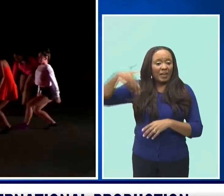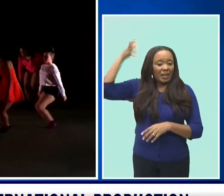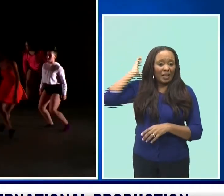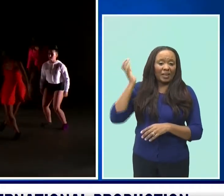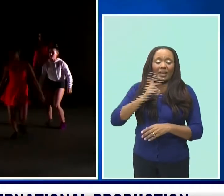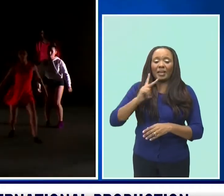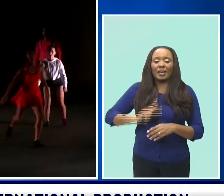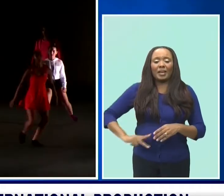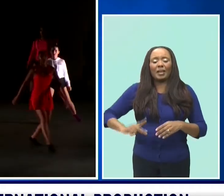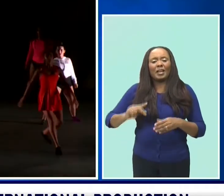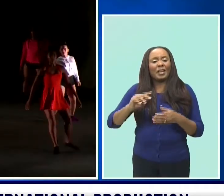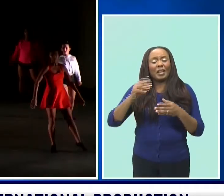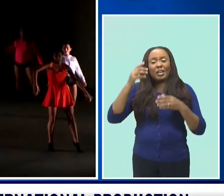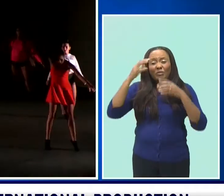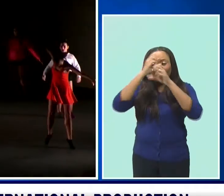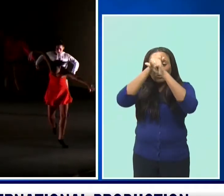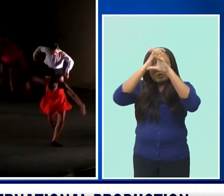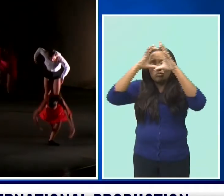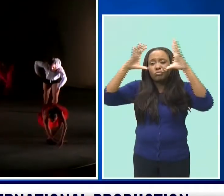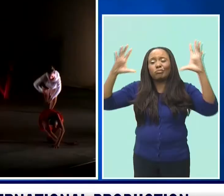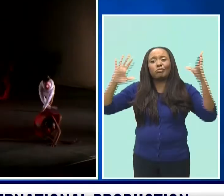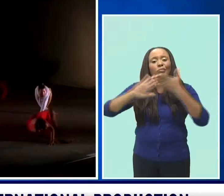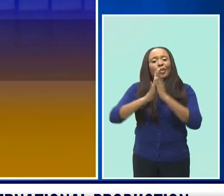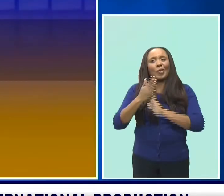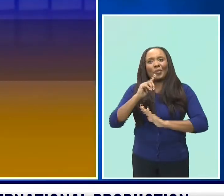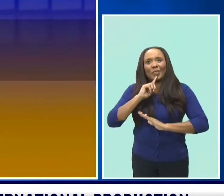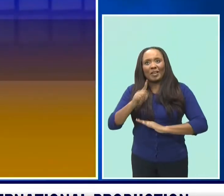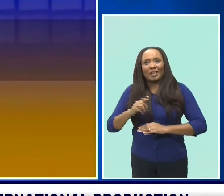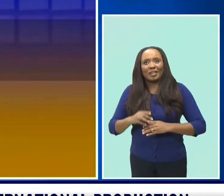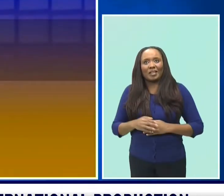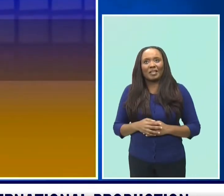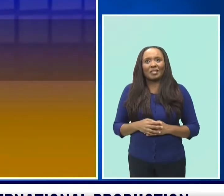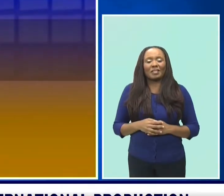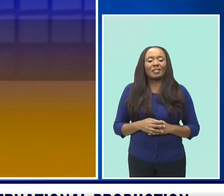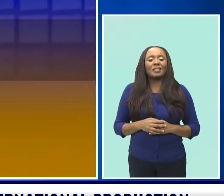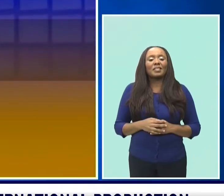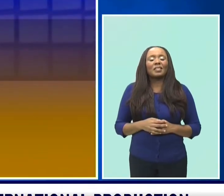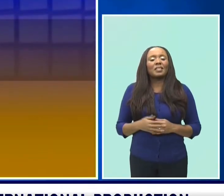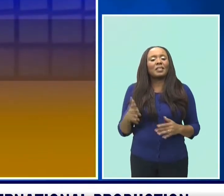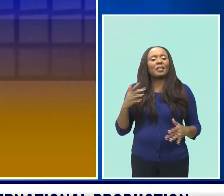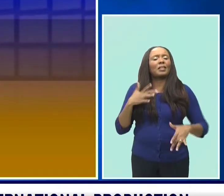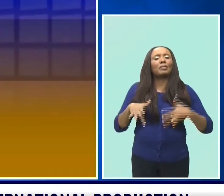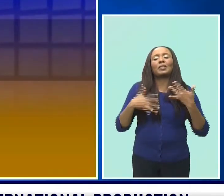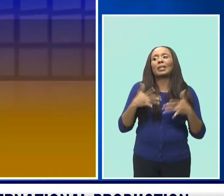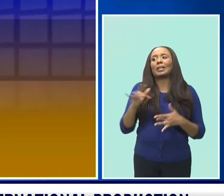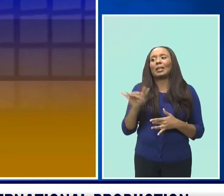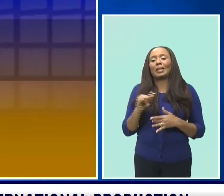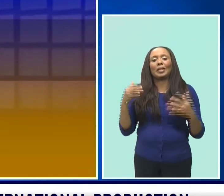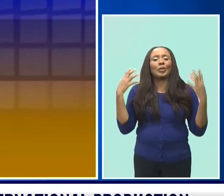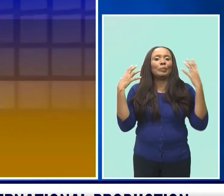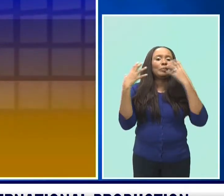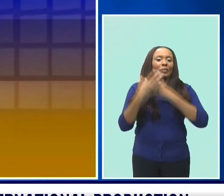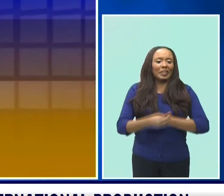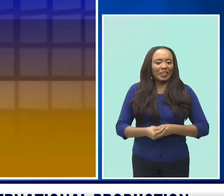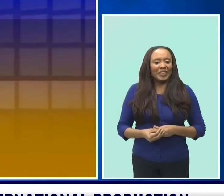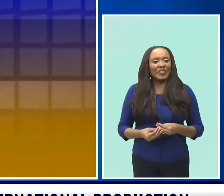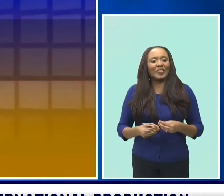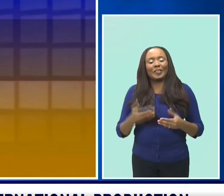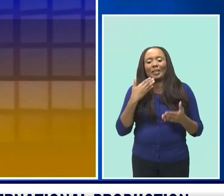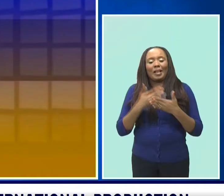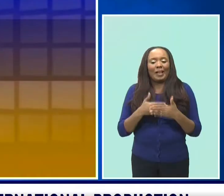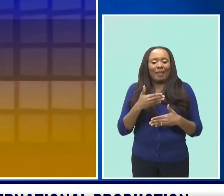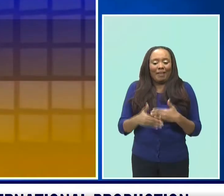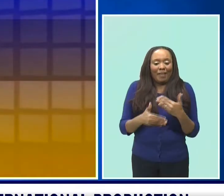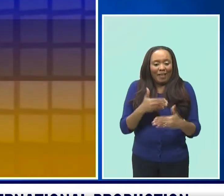King is simply a dream come true. It just feels like a beautiful next step within my career and in